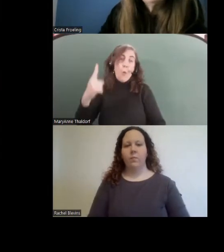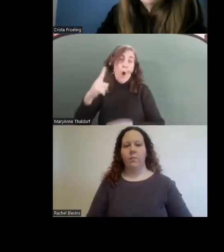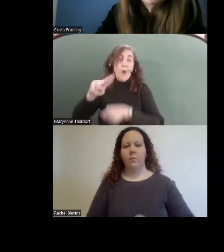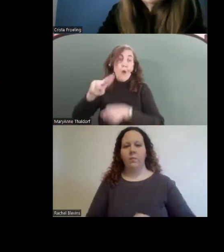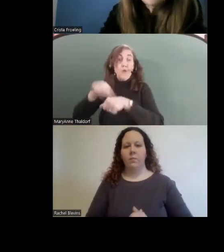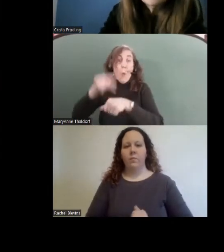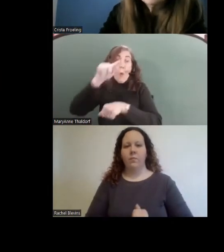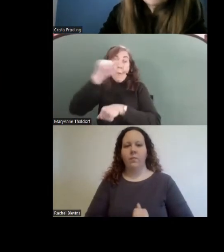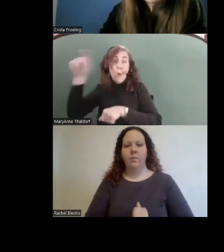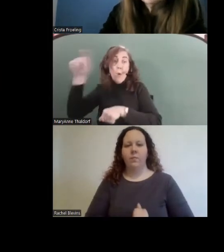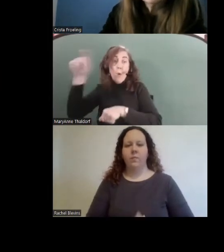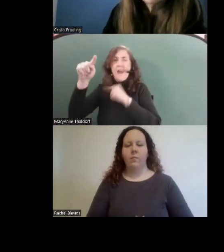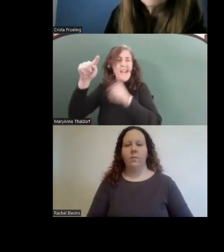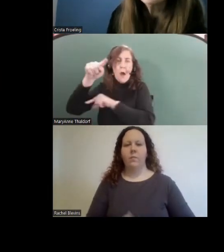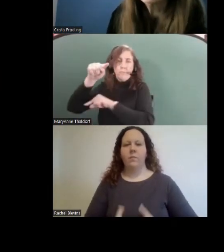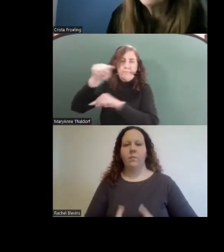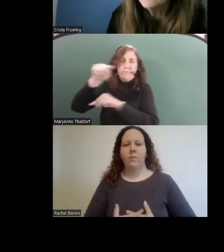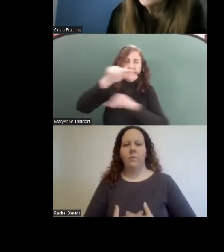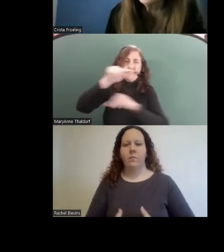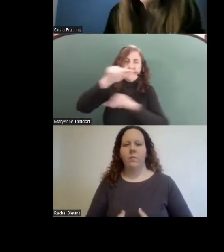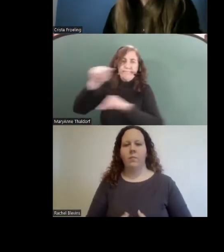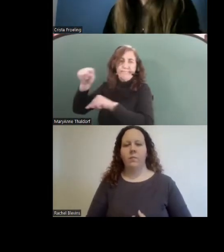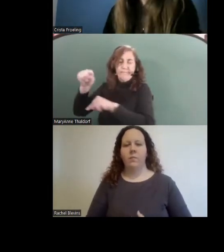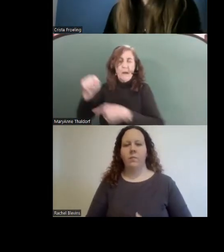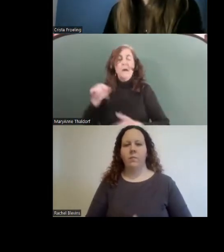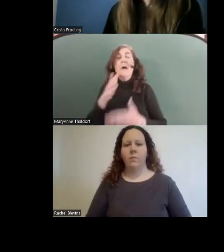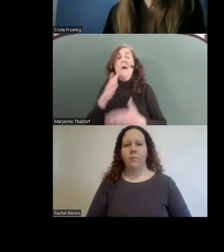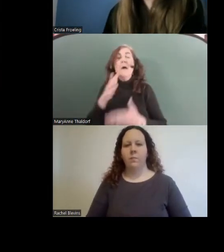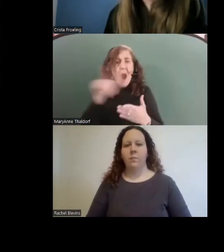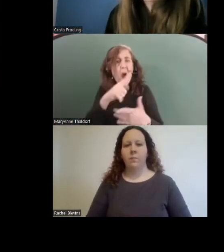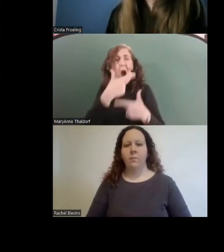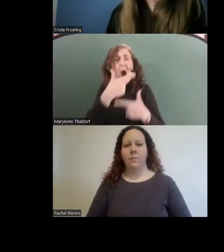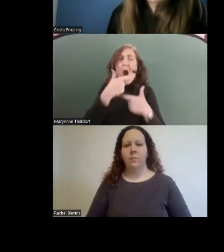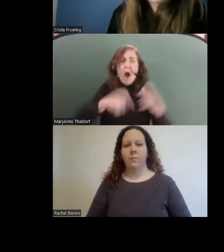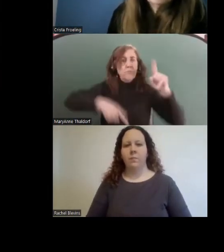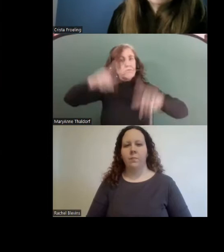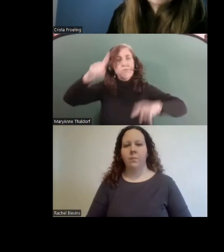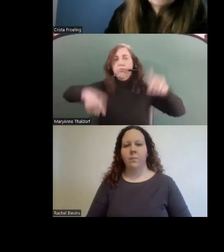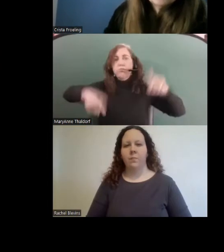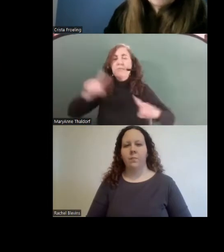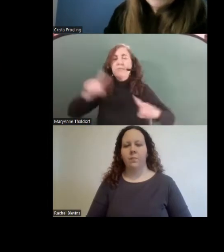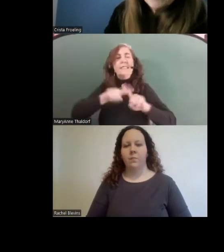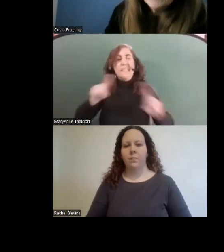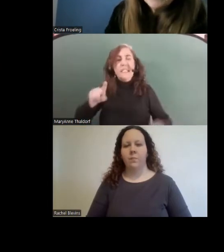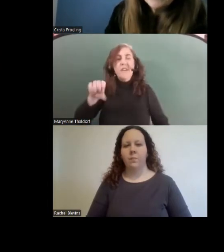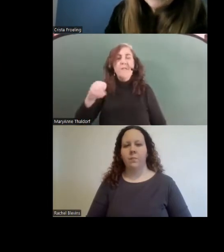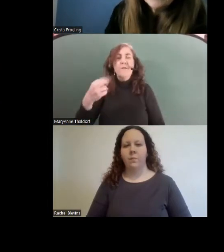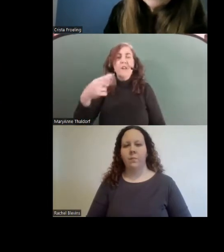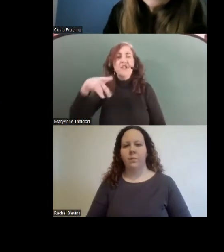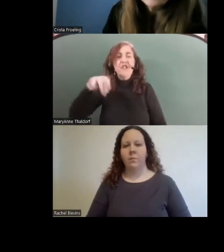And then again, some of these are very interesting, the different kind of shapes.